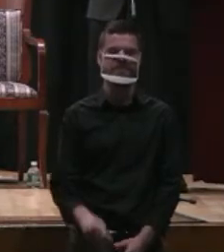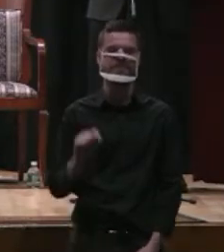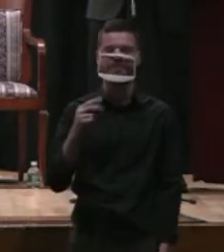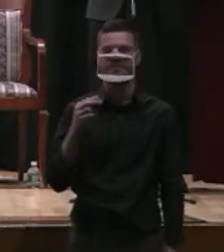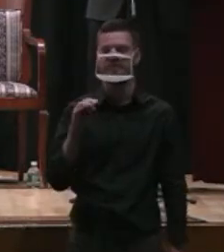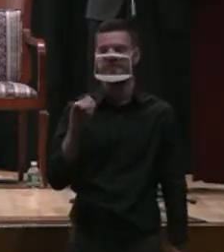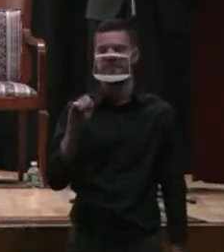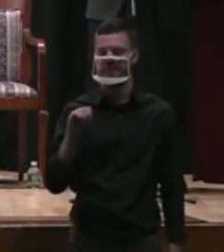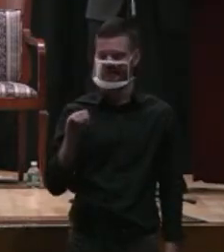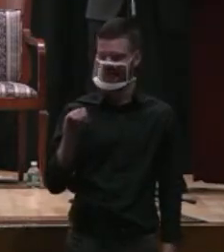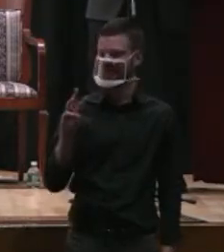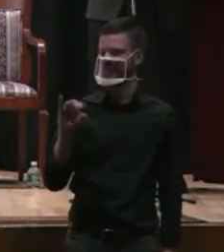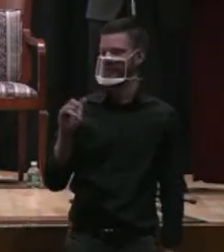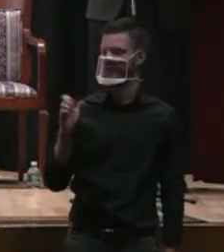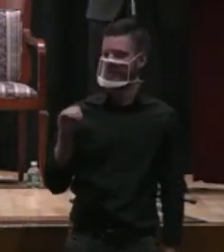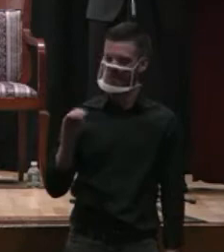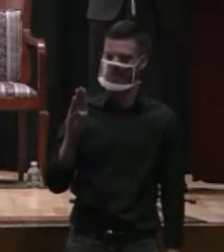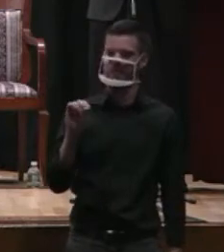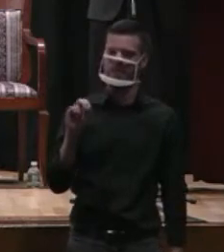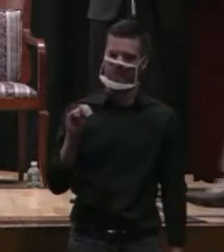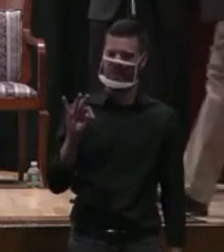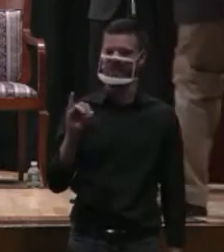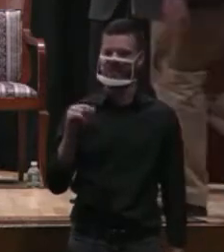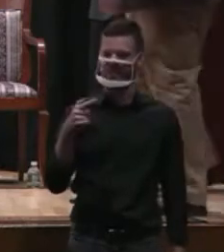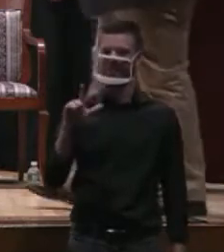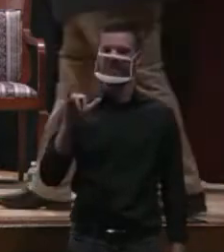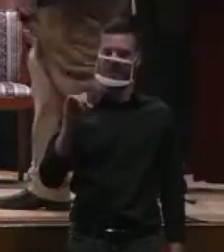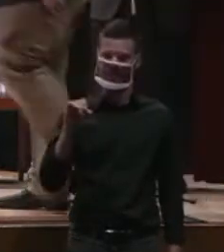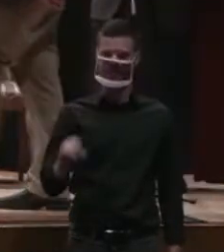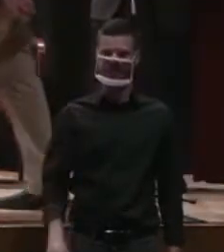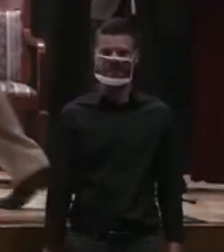Thomas William Bonfiglio.